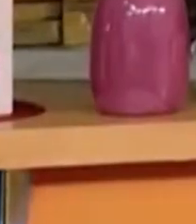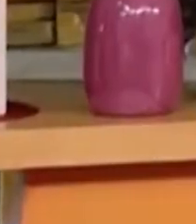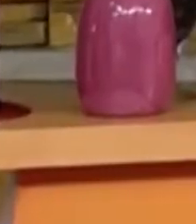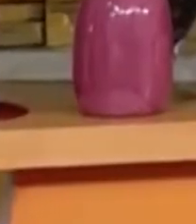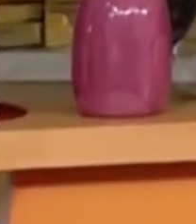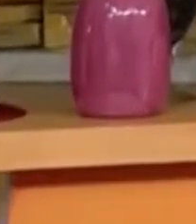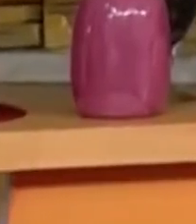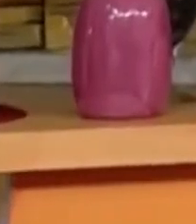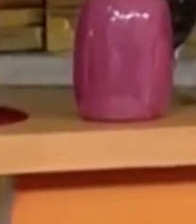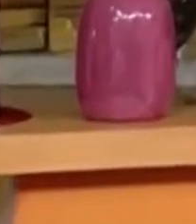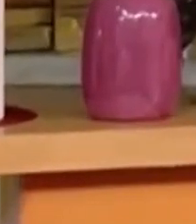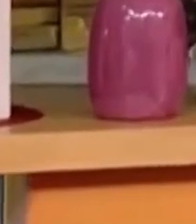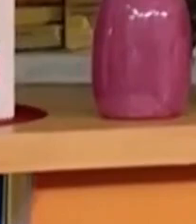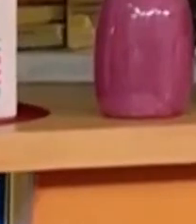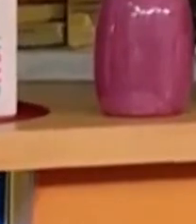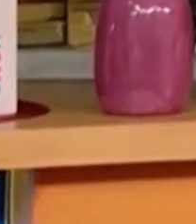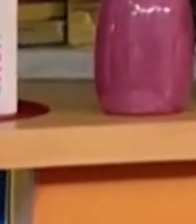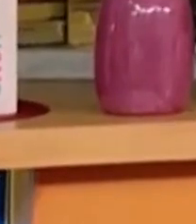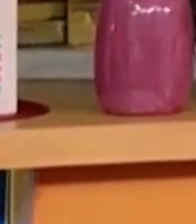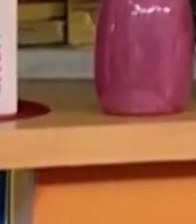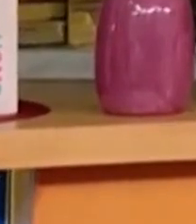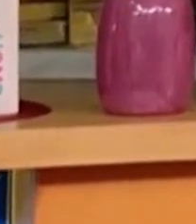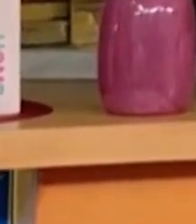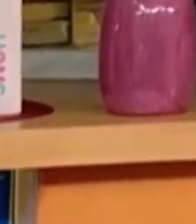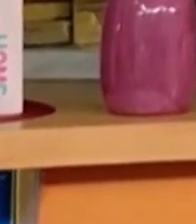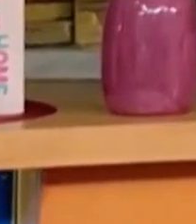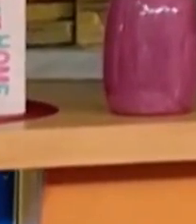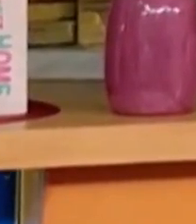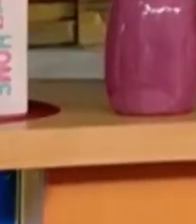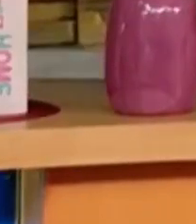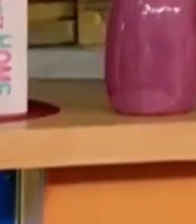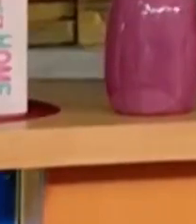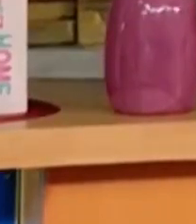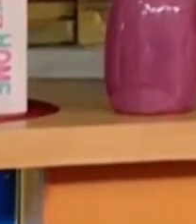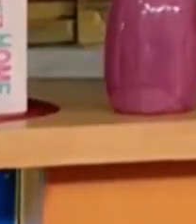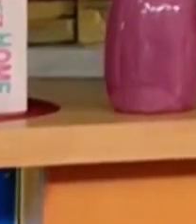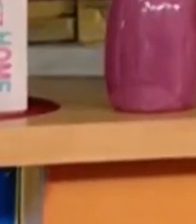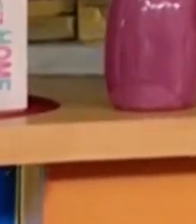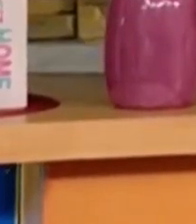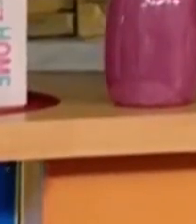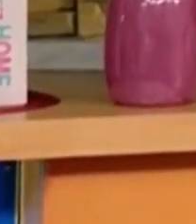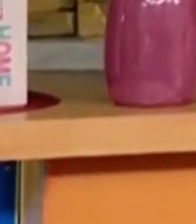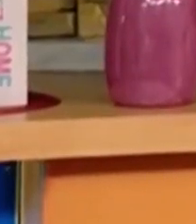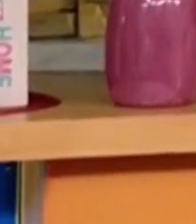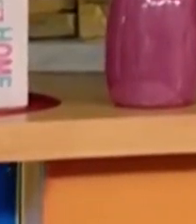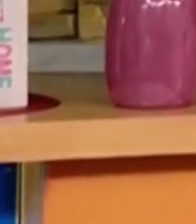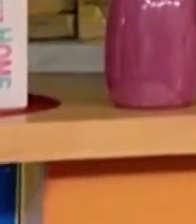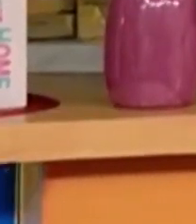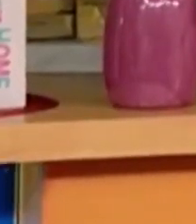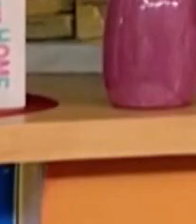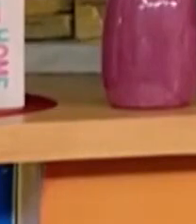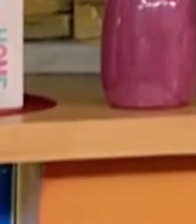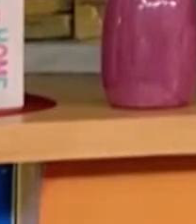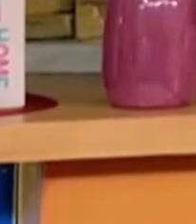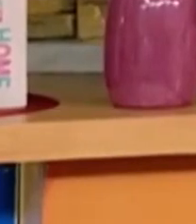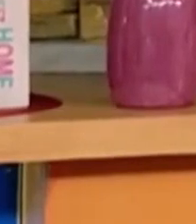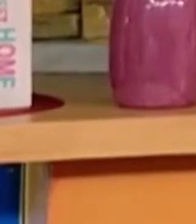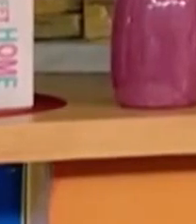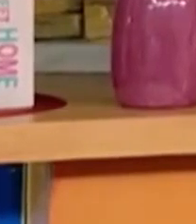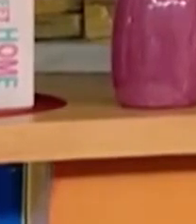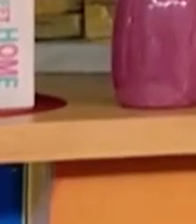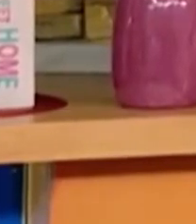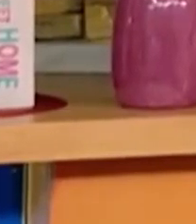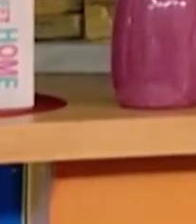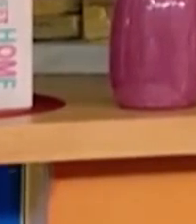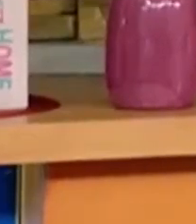Igan, mauna ka sa mga balita. Panoorin ang unang balita sa unang hirit. At iba pang award-winning news ka sa youtube.com/GMA News.